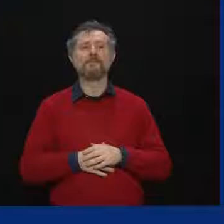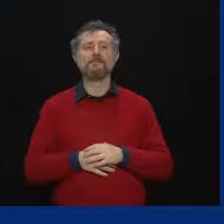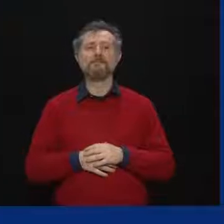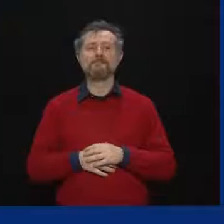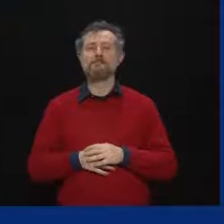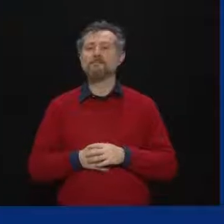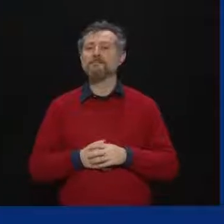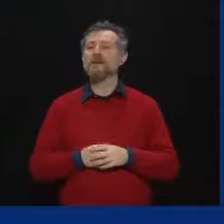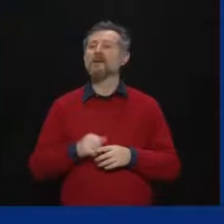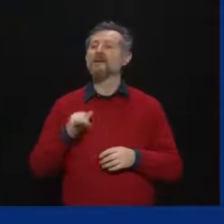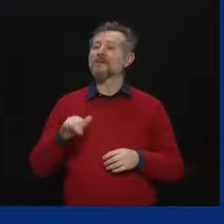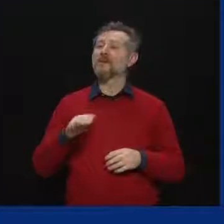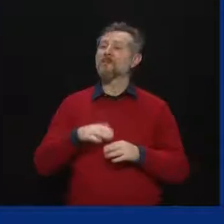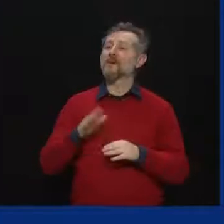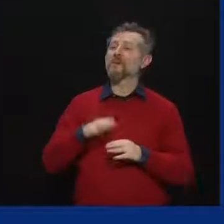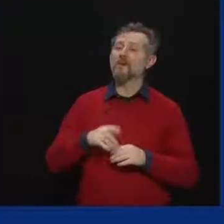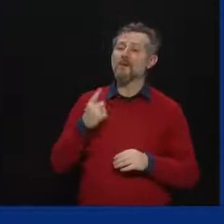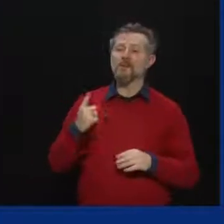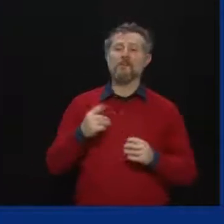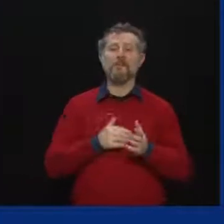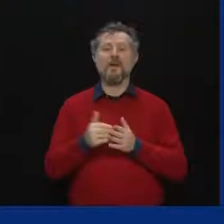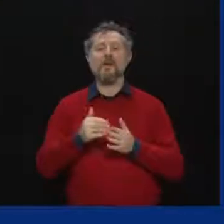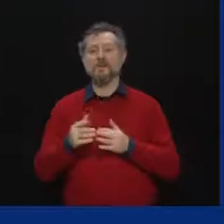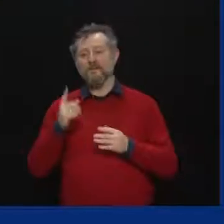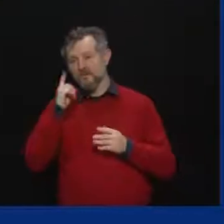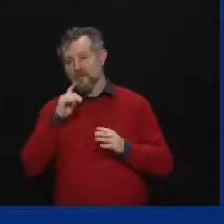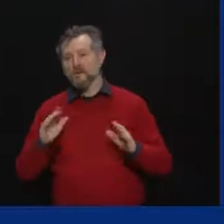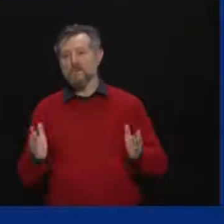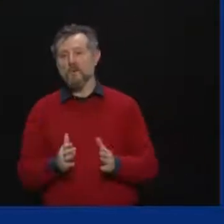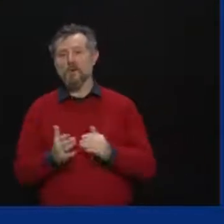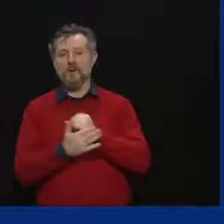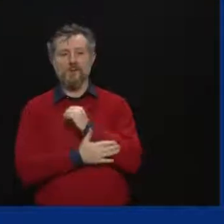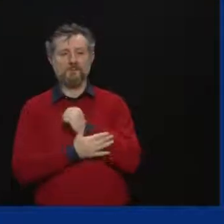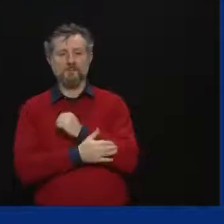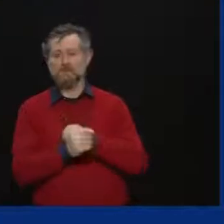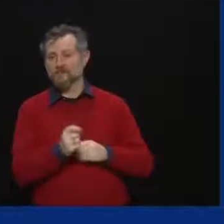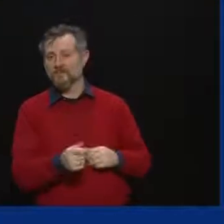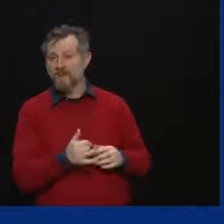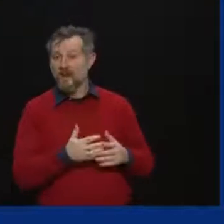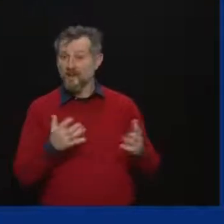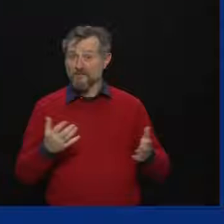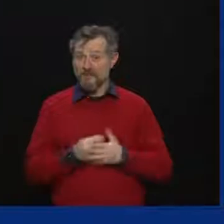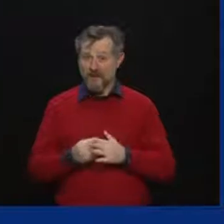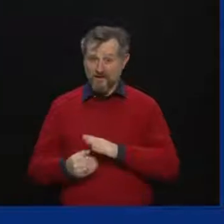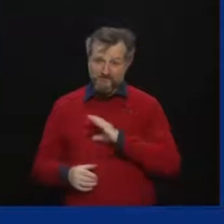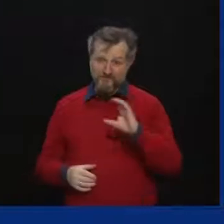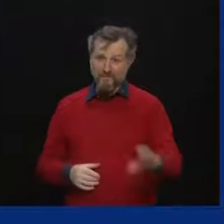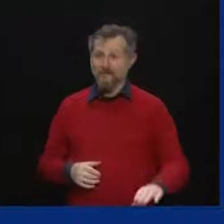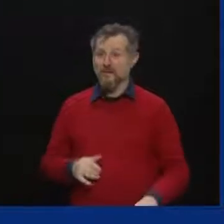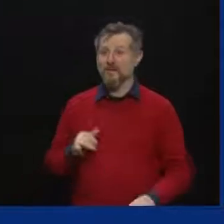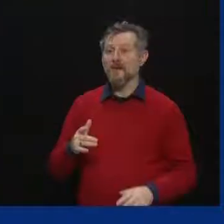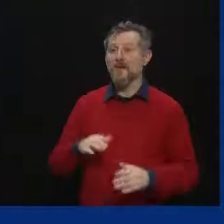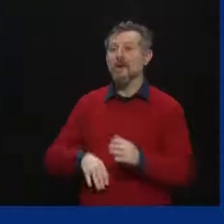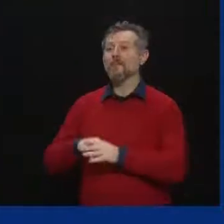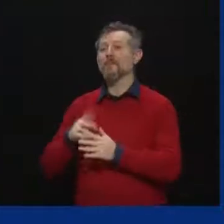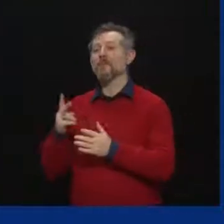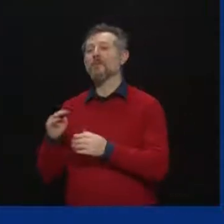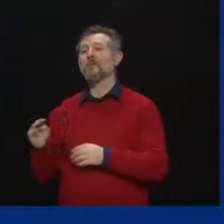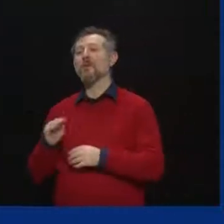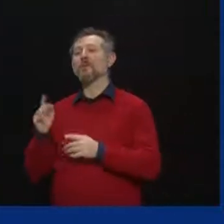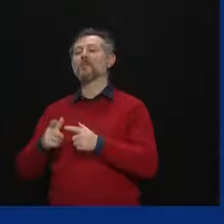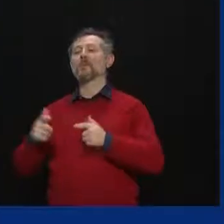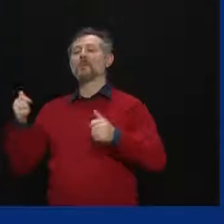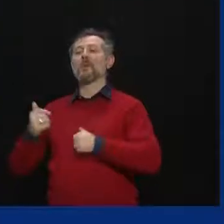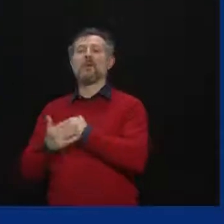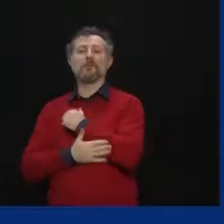at least $1 million available for the small counties, which is not insignificant, and up to $2 million for the larger counties.